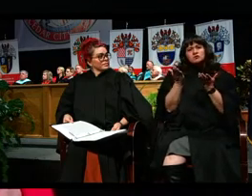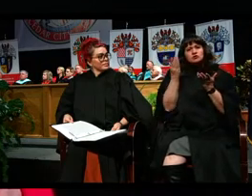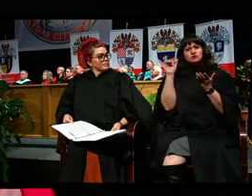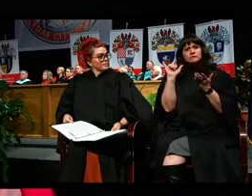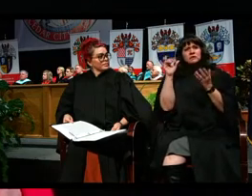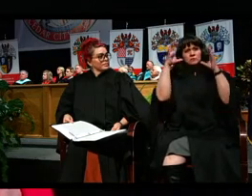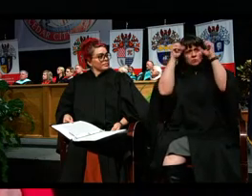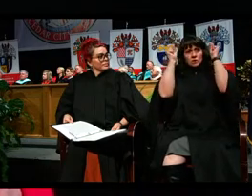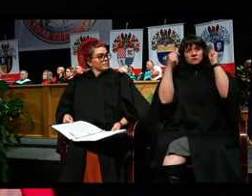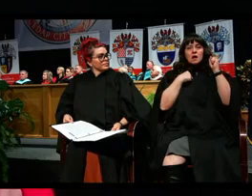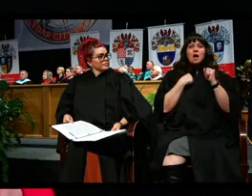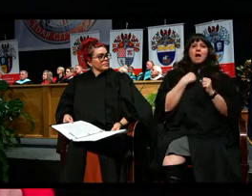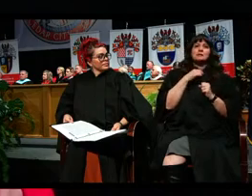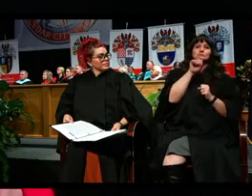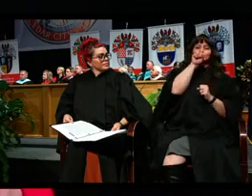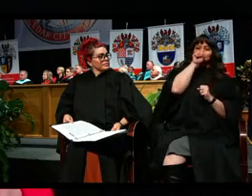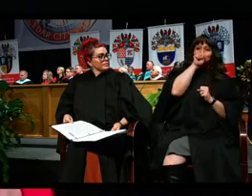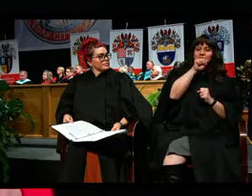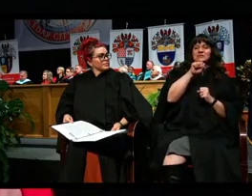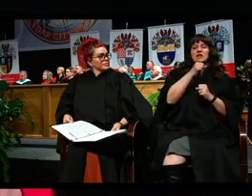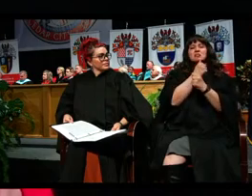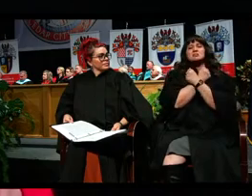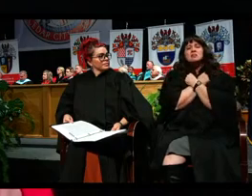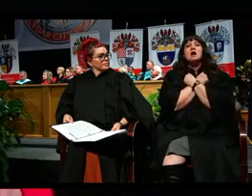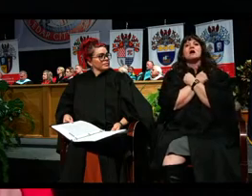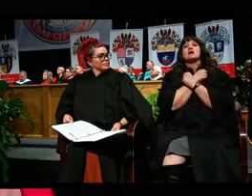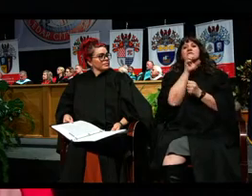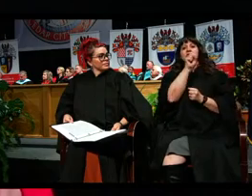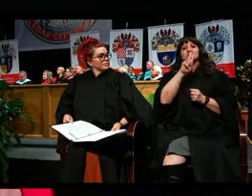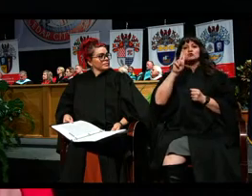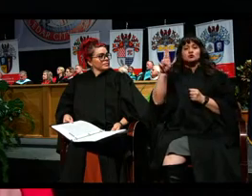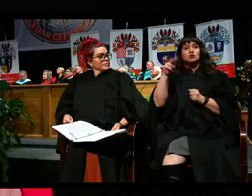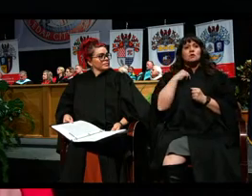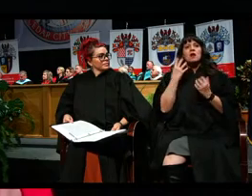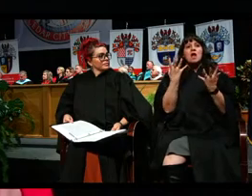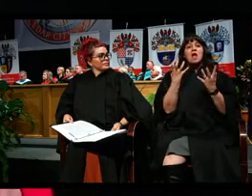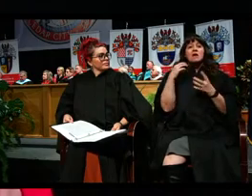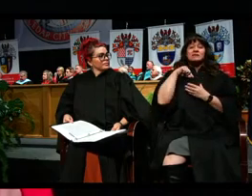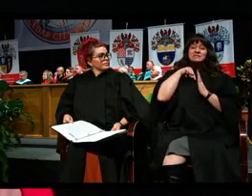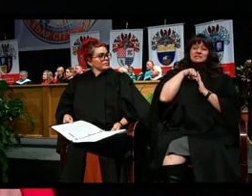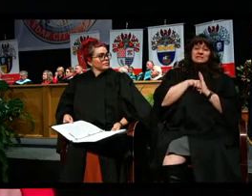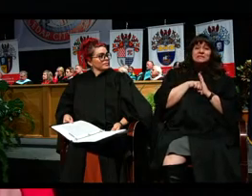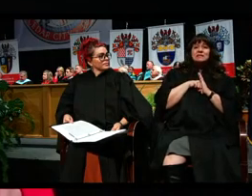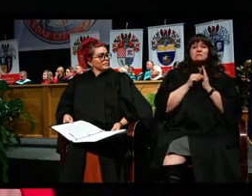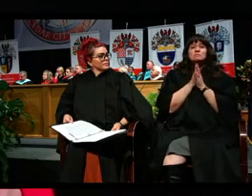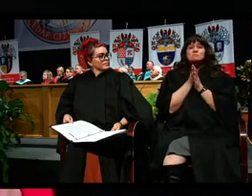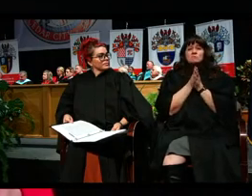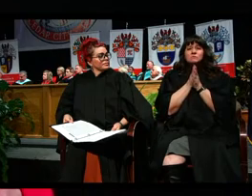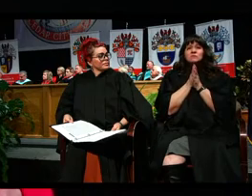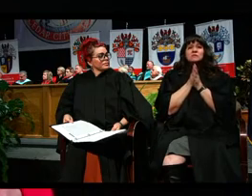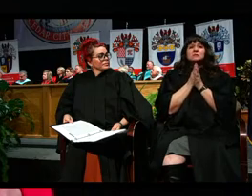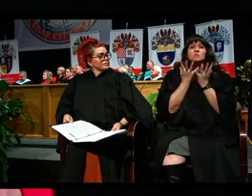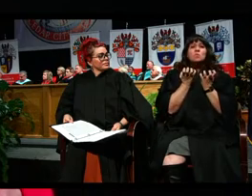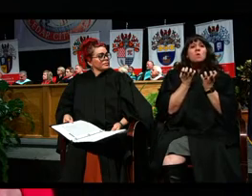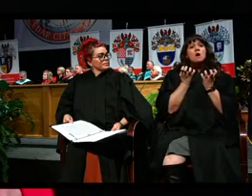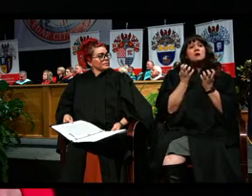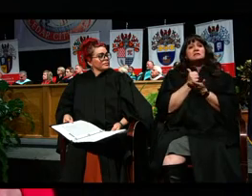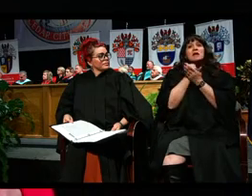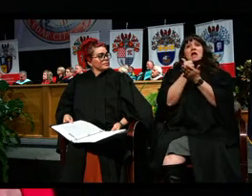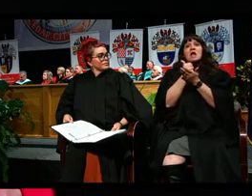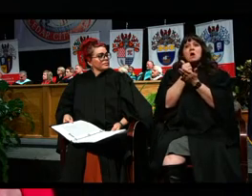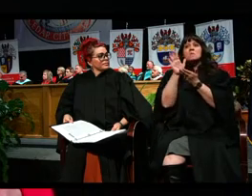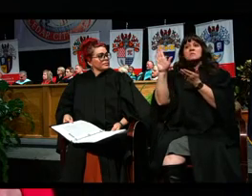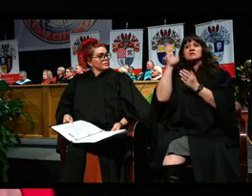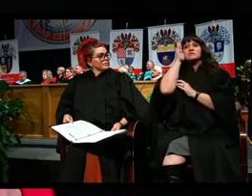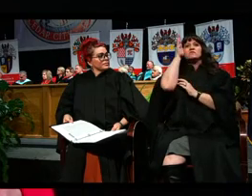love SUU, and I have a deep desire to help shape its destiny and make a positive impact on